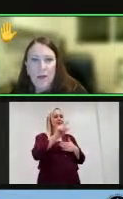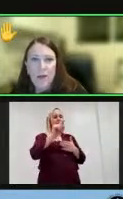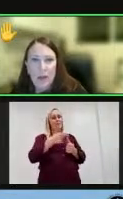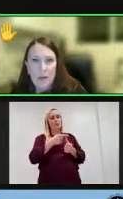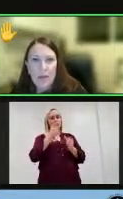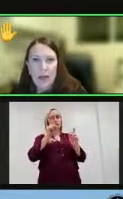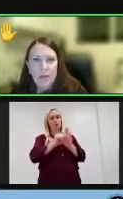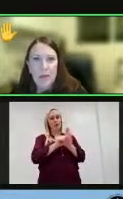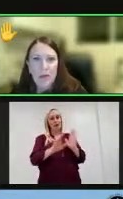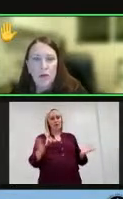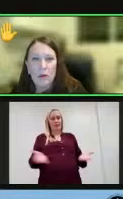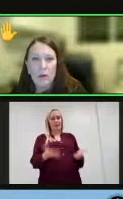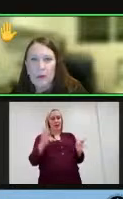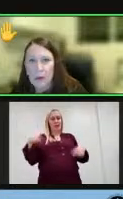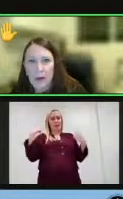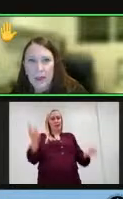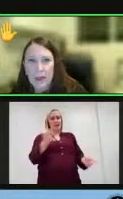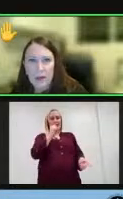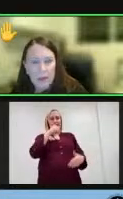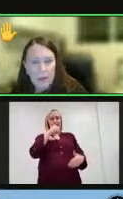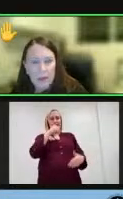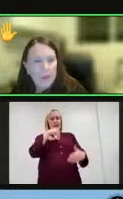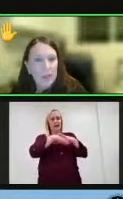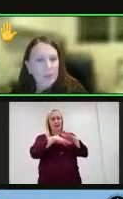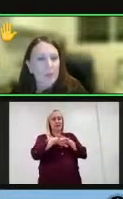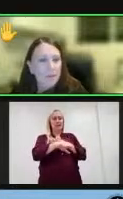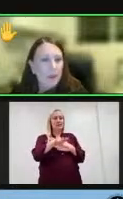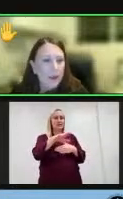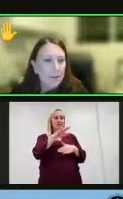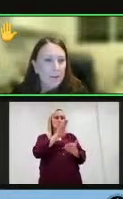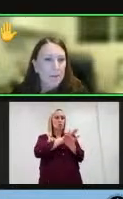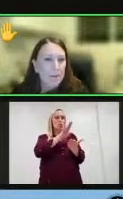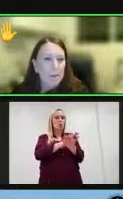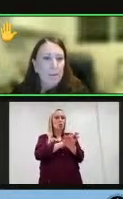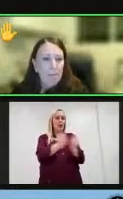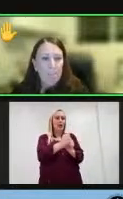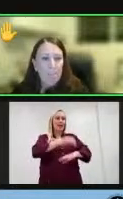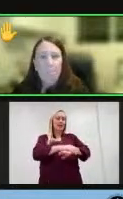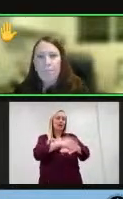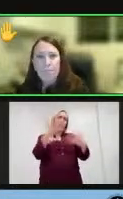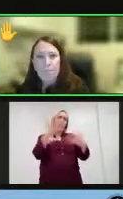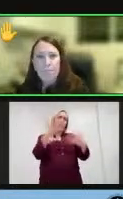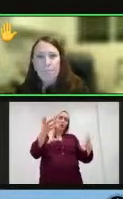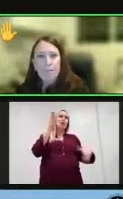years and haven't been in school and been around English that much yet. So, okay.